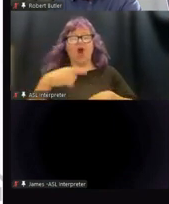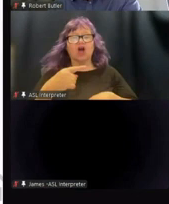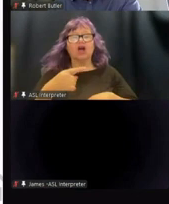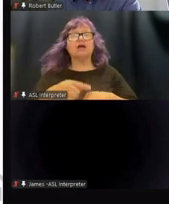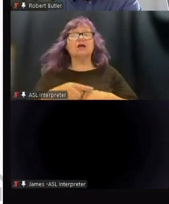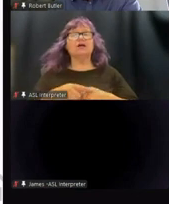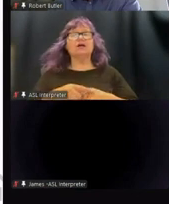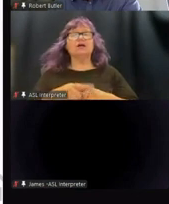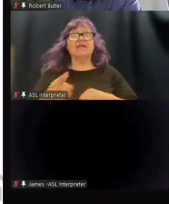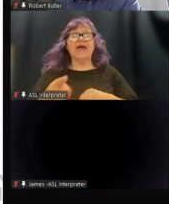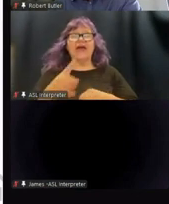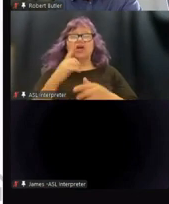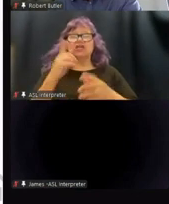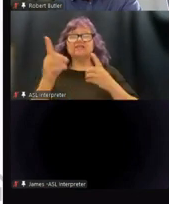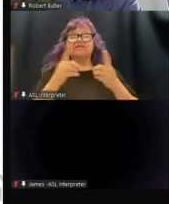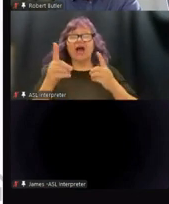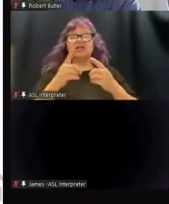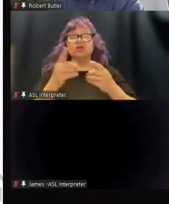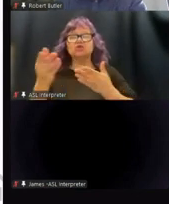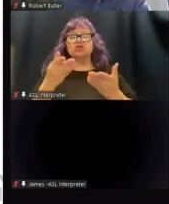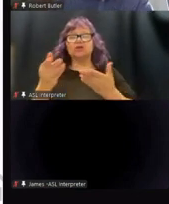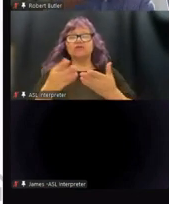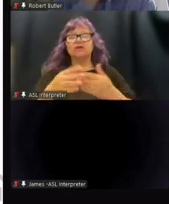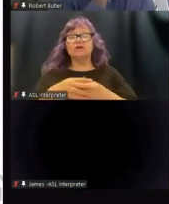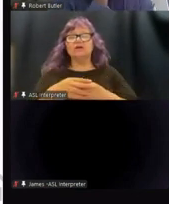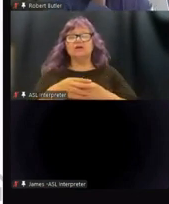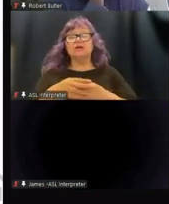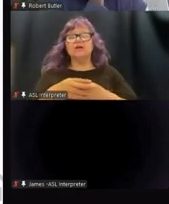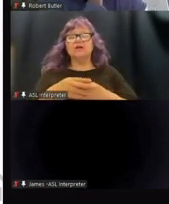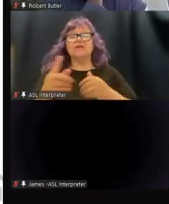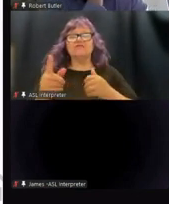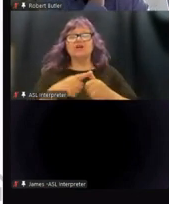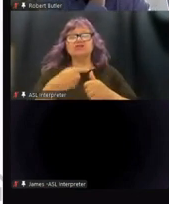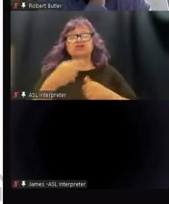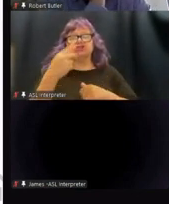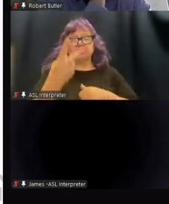They are designed to serve the first two